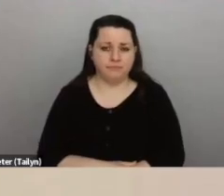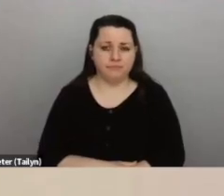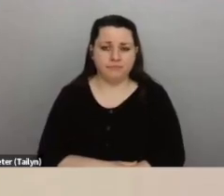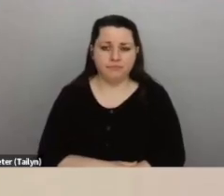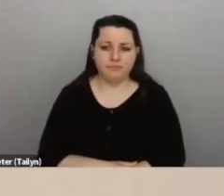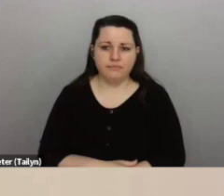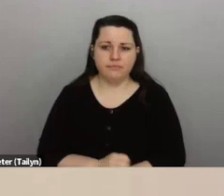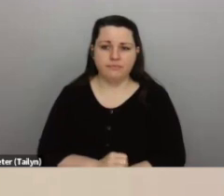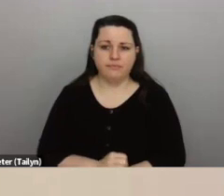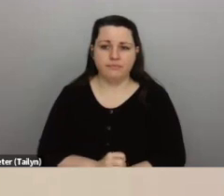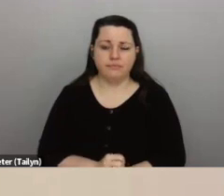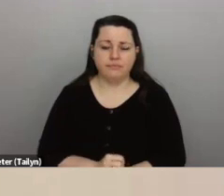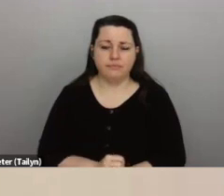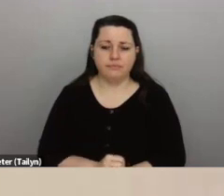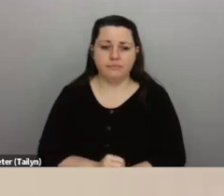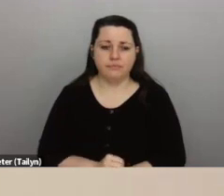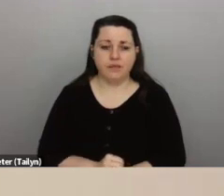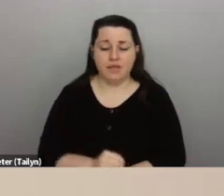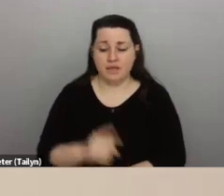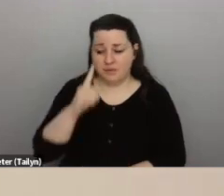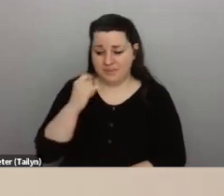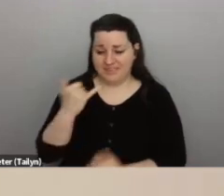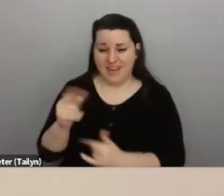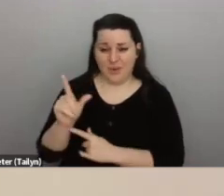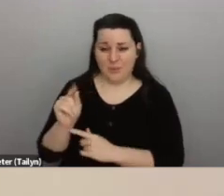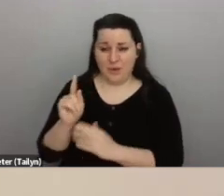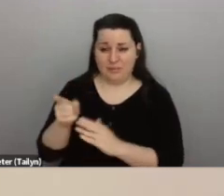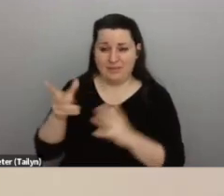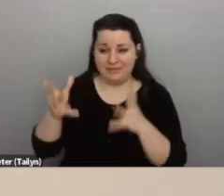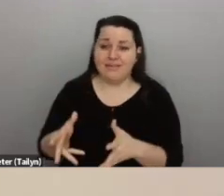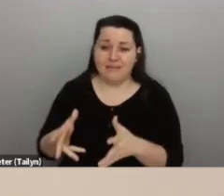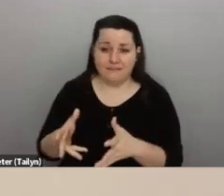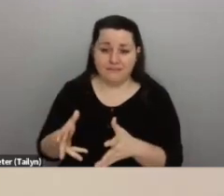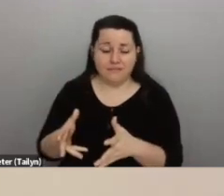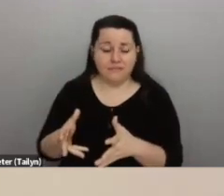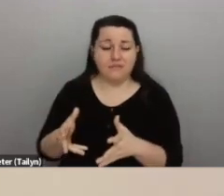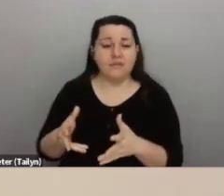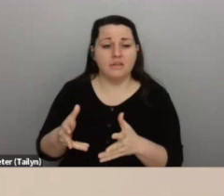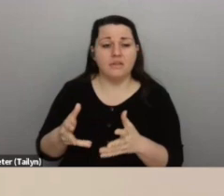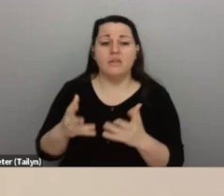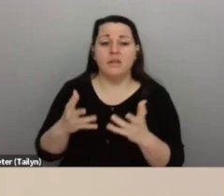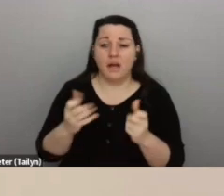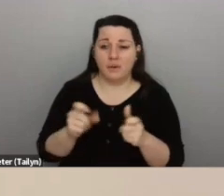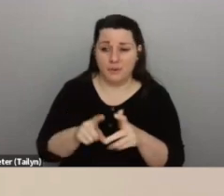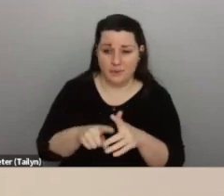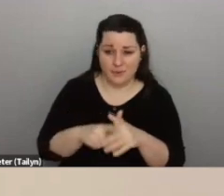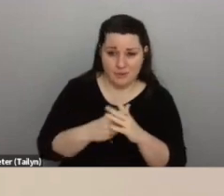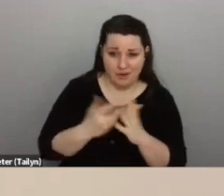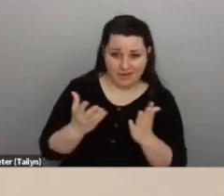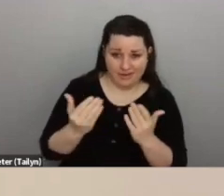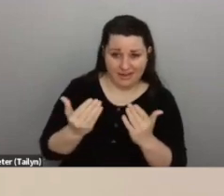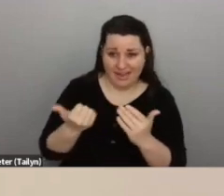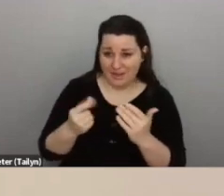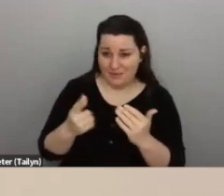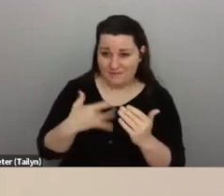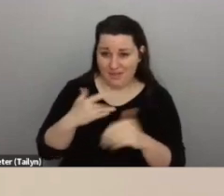Because with our 20 minutes left, I would like to start with asking, is anybody